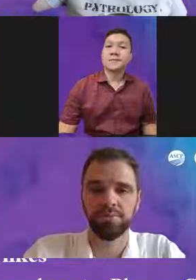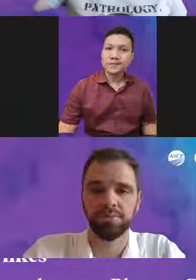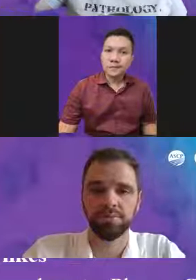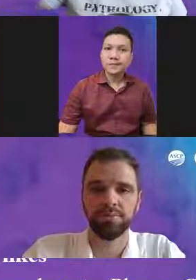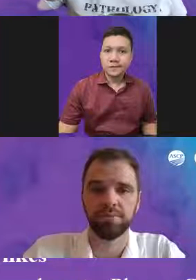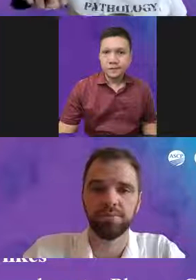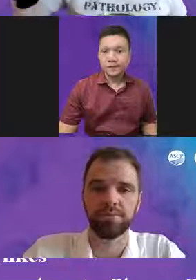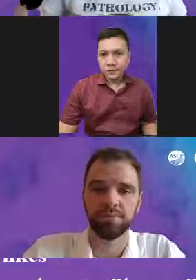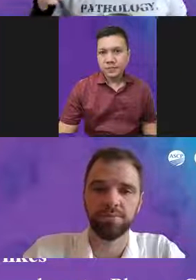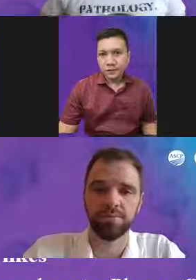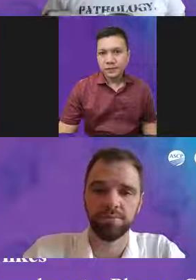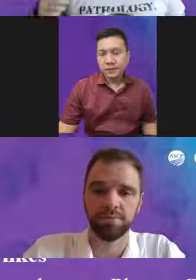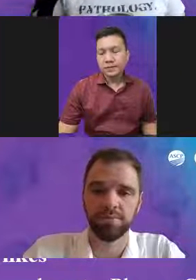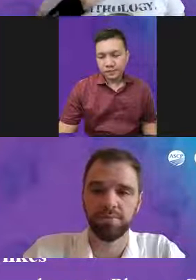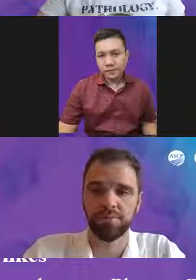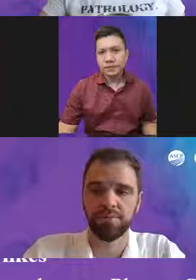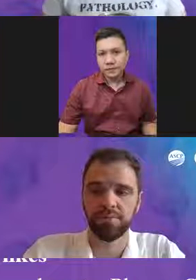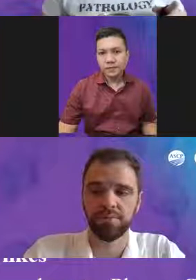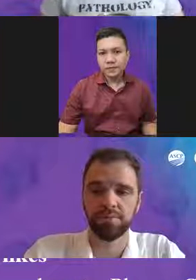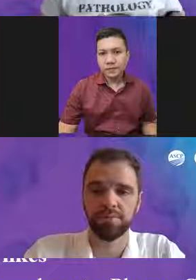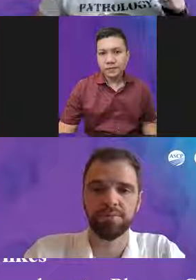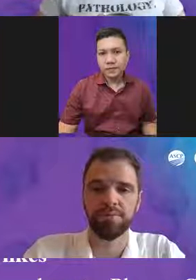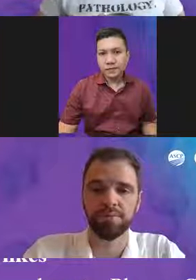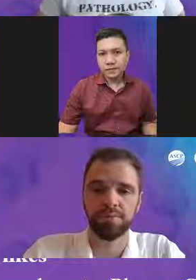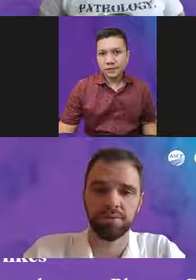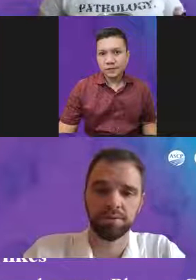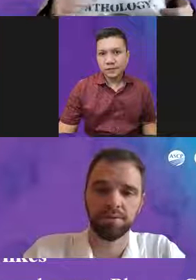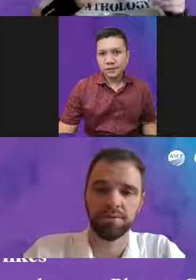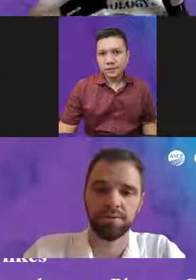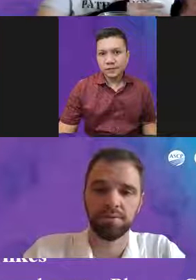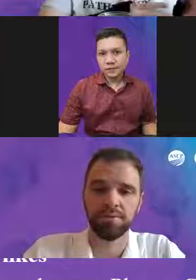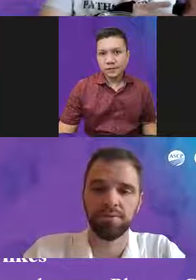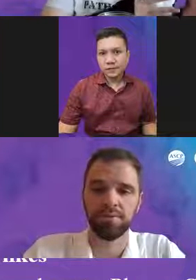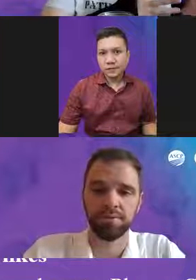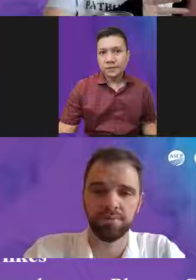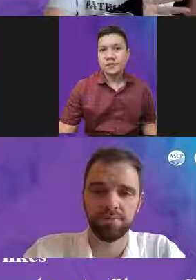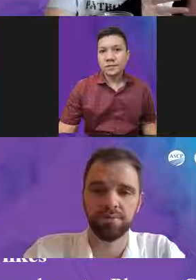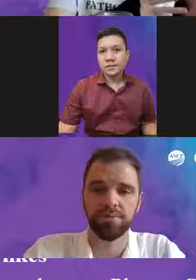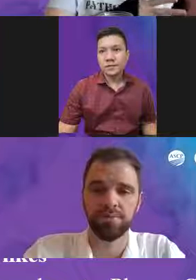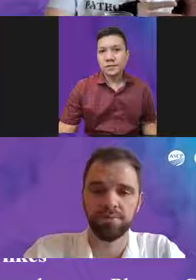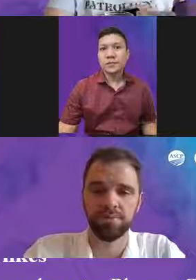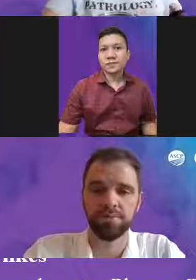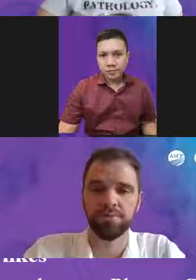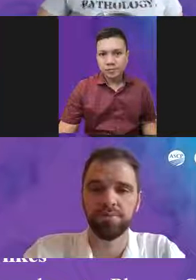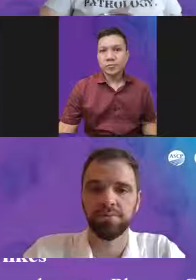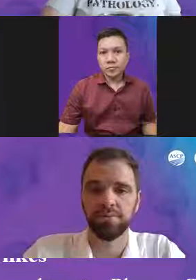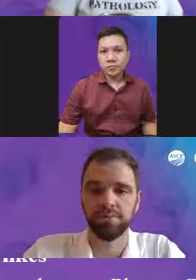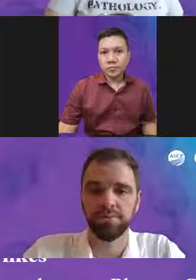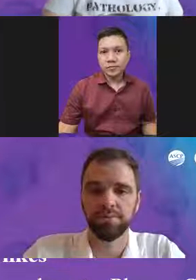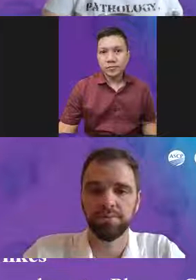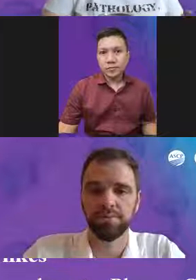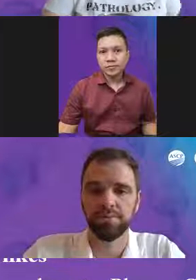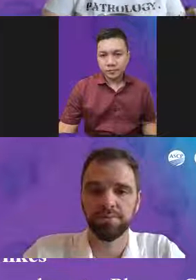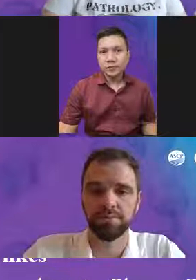in hematology, and you also see an antibody possibly being formed. So